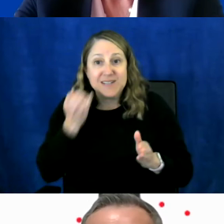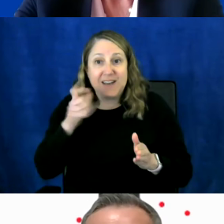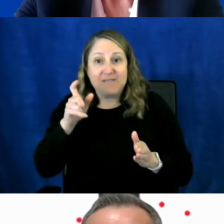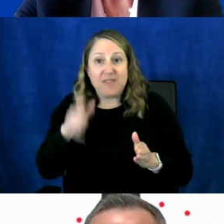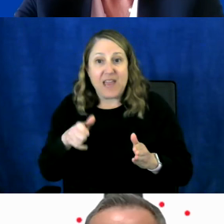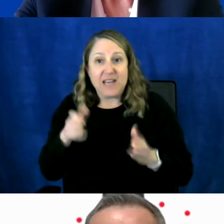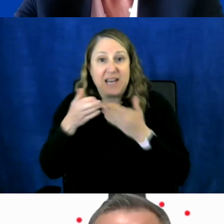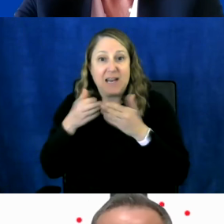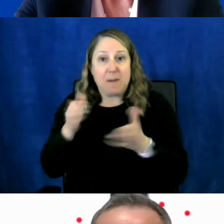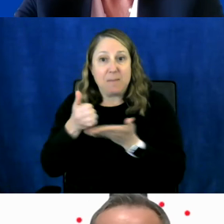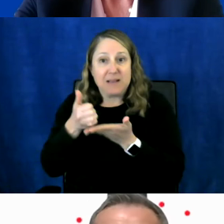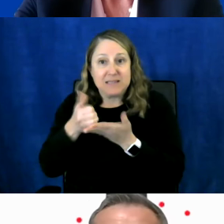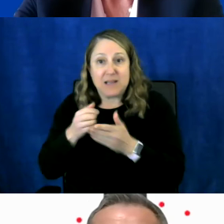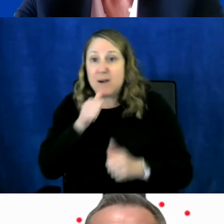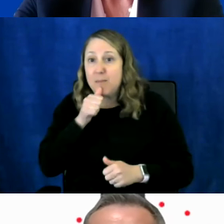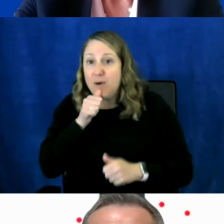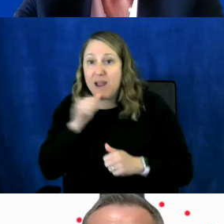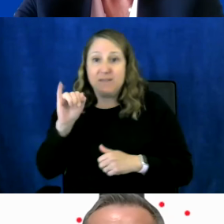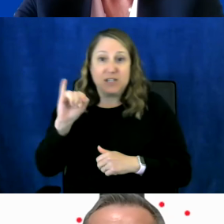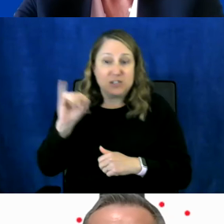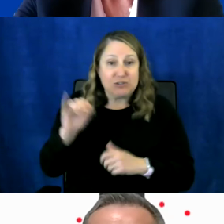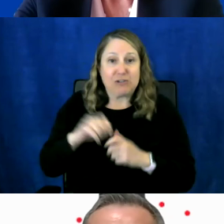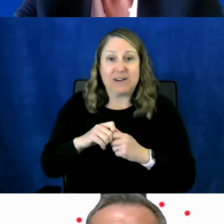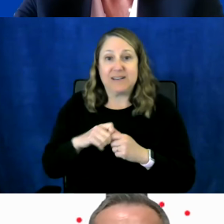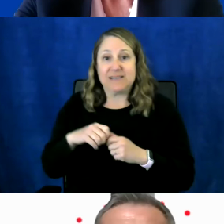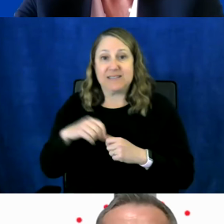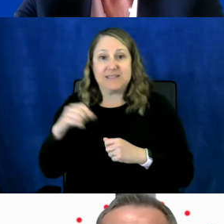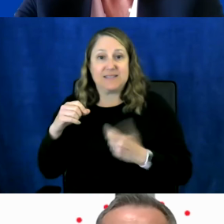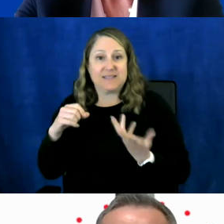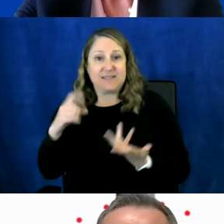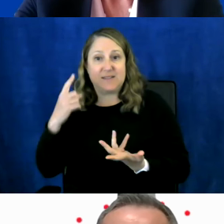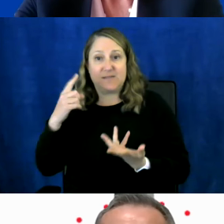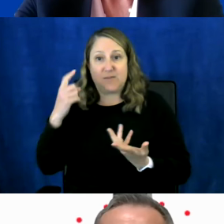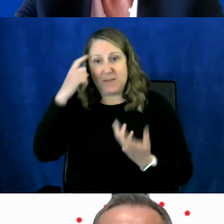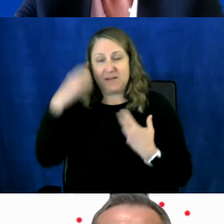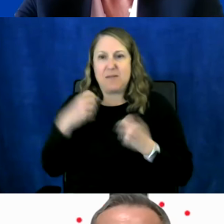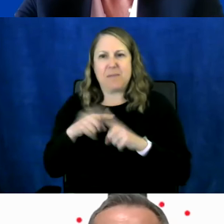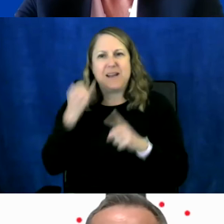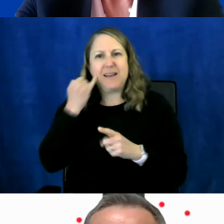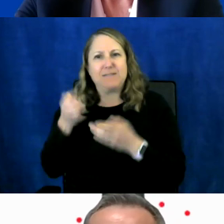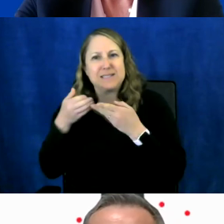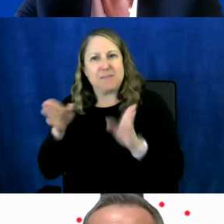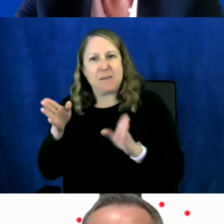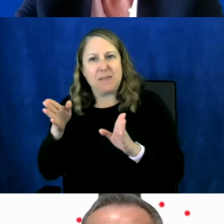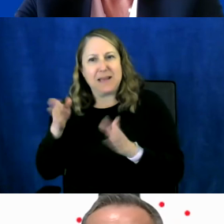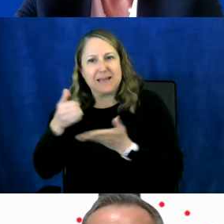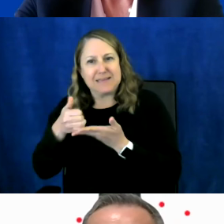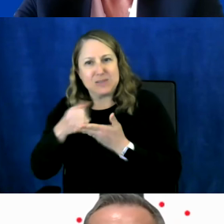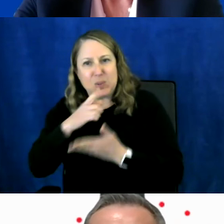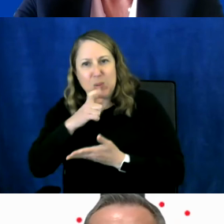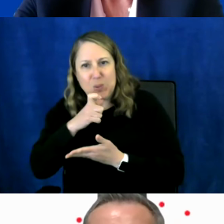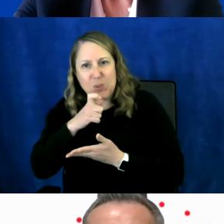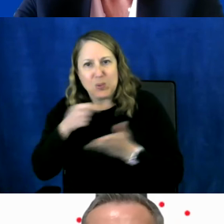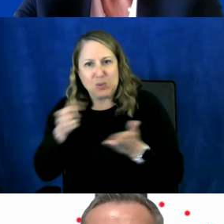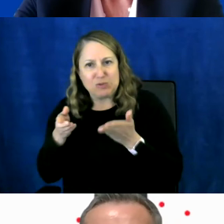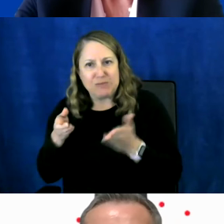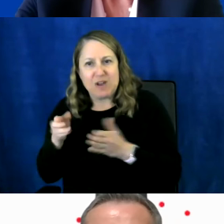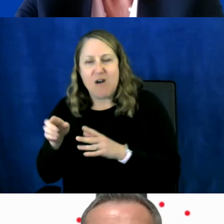it's private insurance, go to your insurance for your mental health needs. But if it's public assistance, who serves? And oftentimes people are bounced between regional